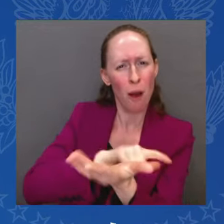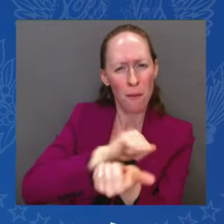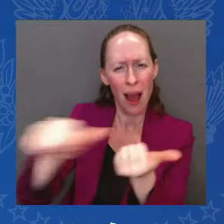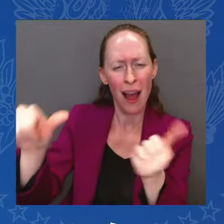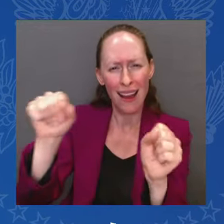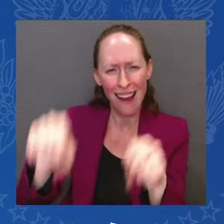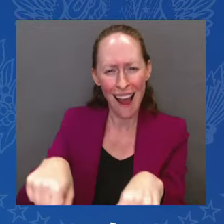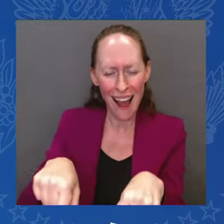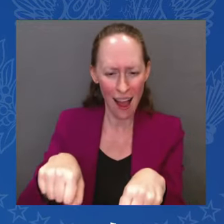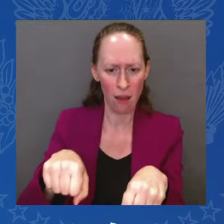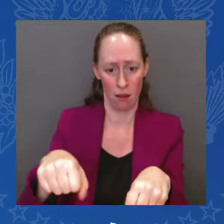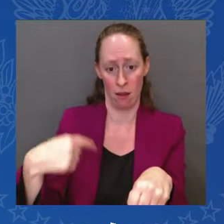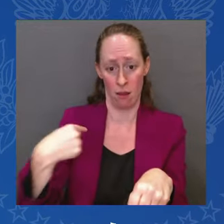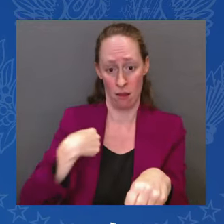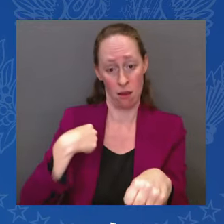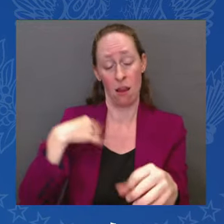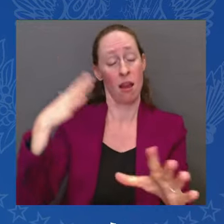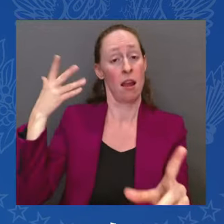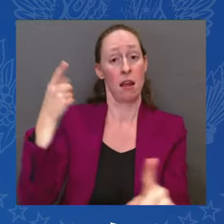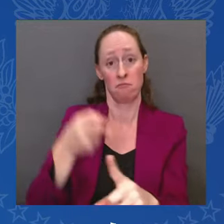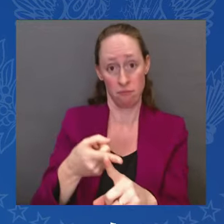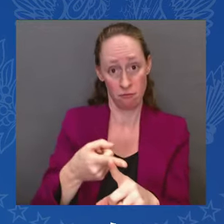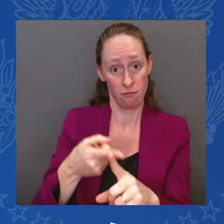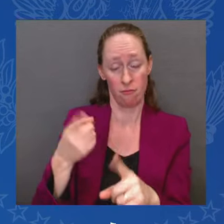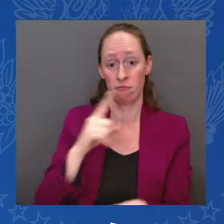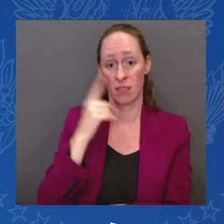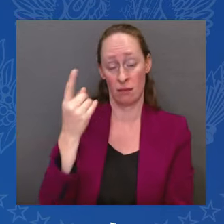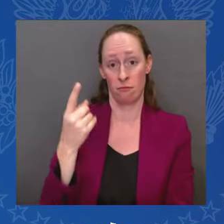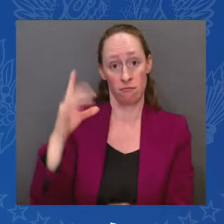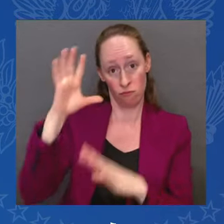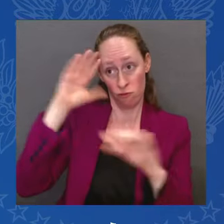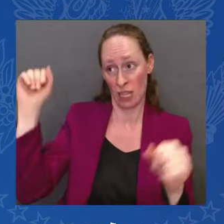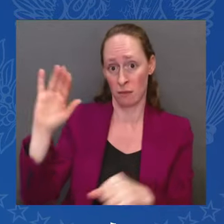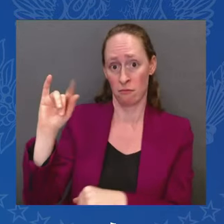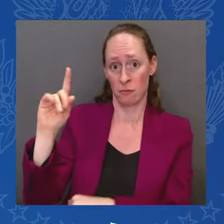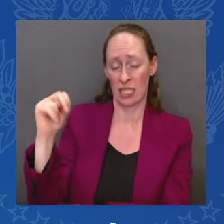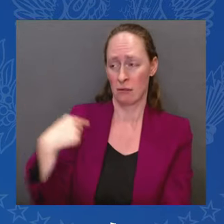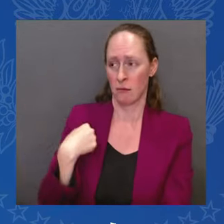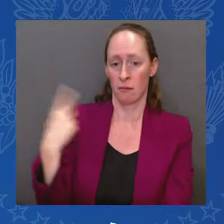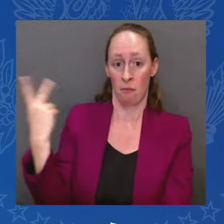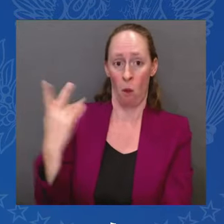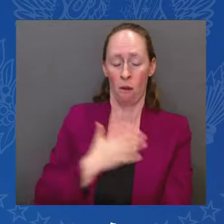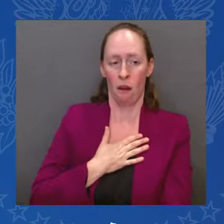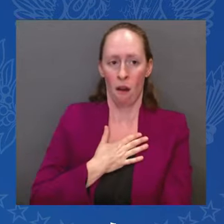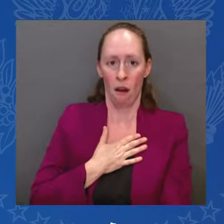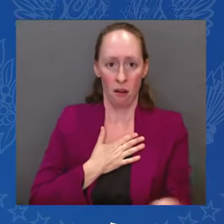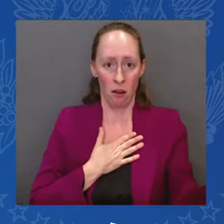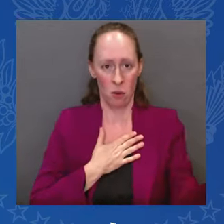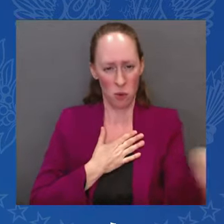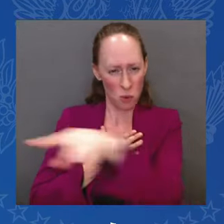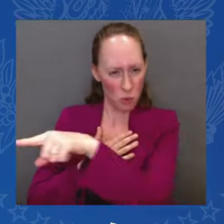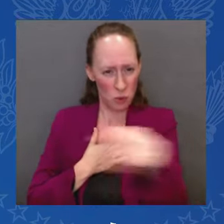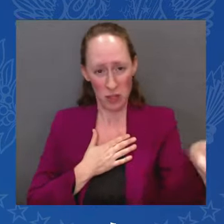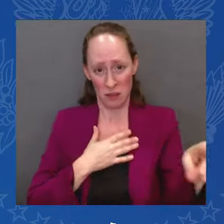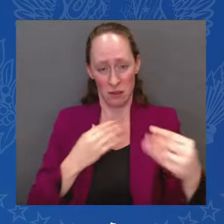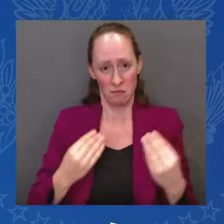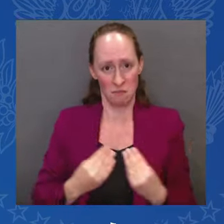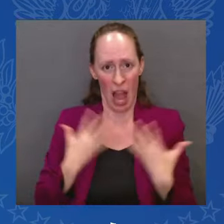deeply inspired by the students who are leading this movement.